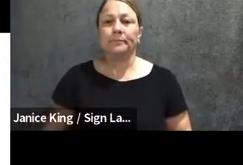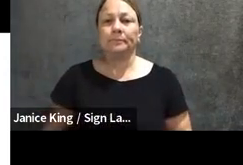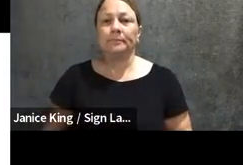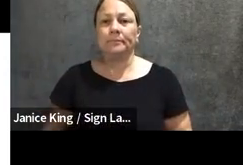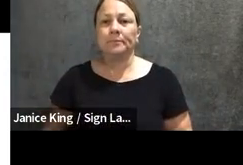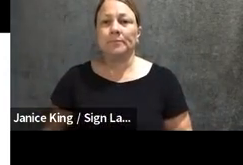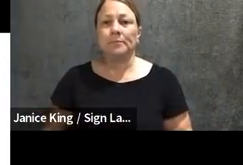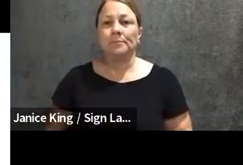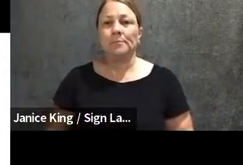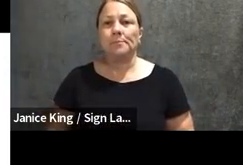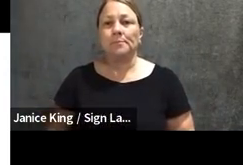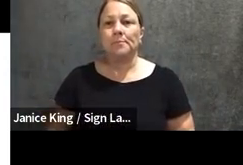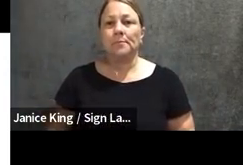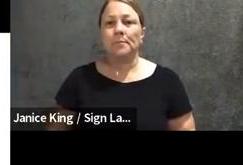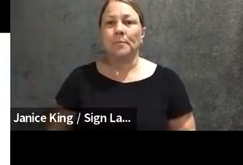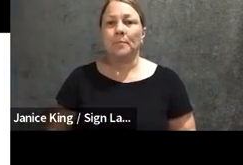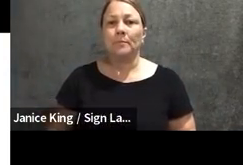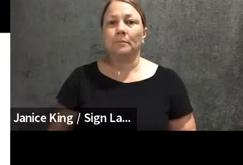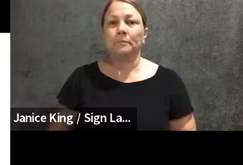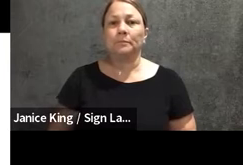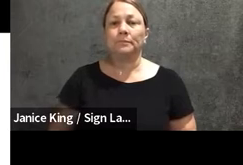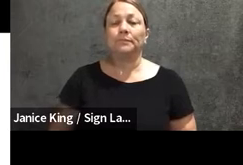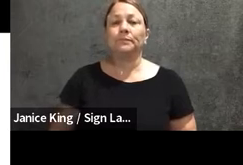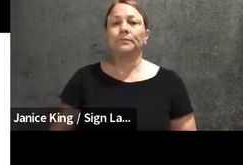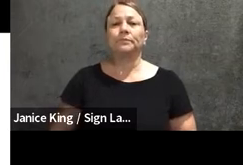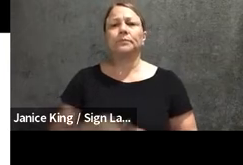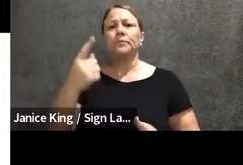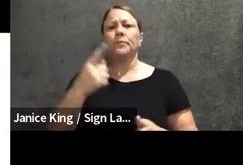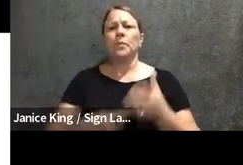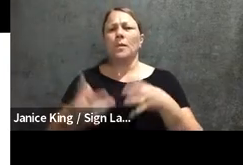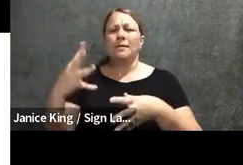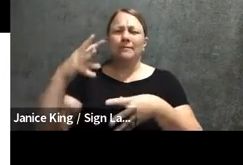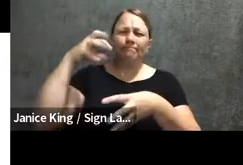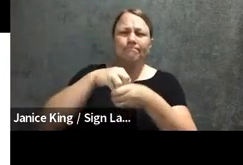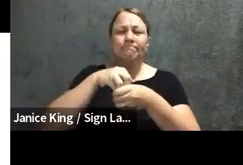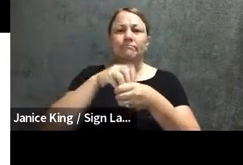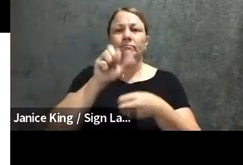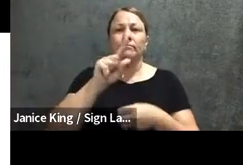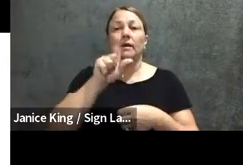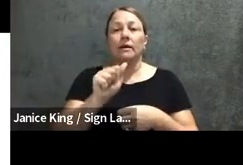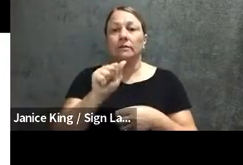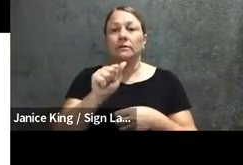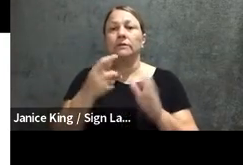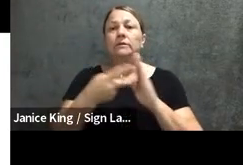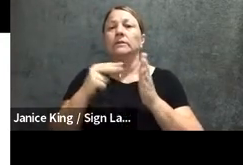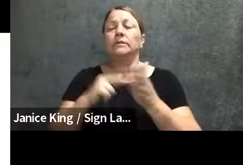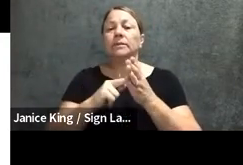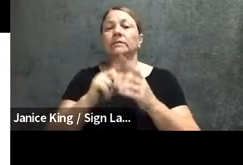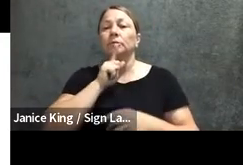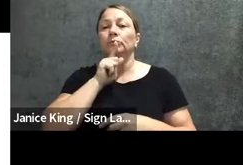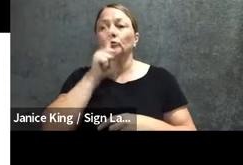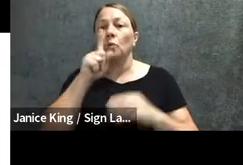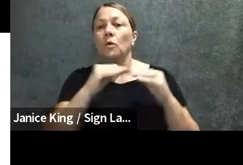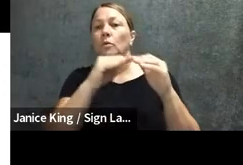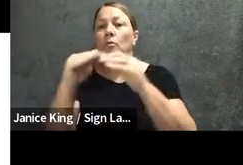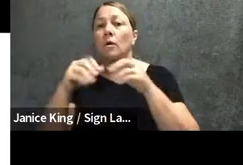Again, the core of the ADA is to ensure economic quality of opportunity, full participation, independent